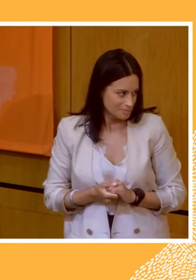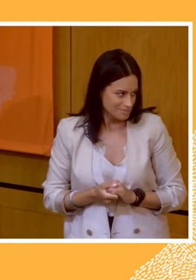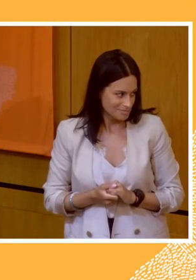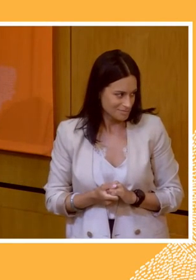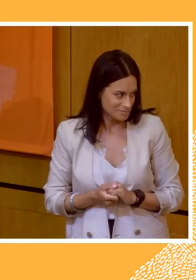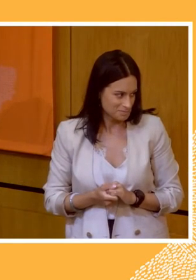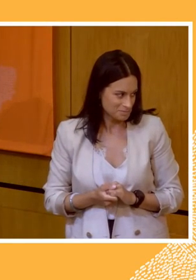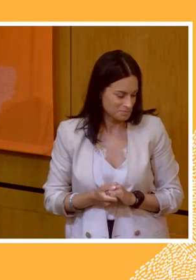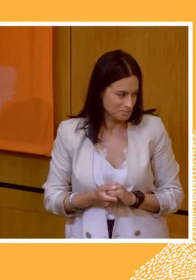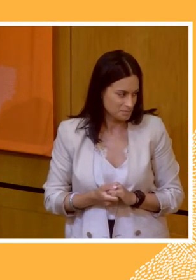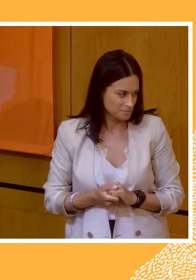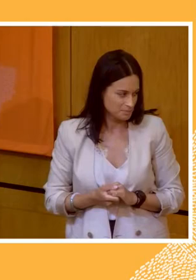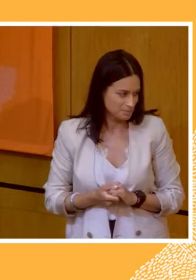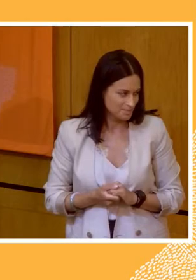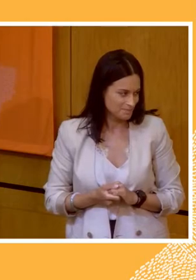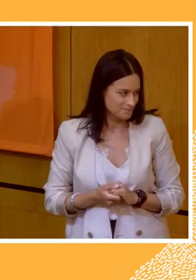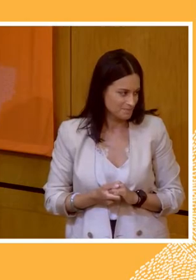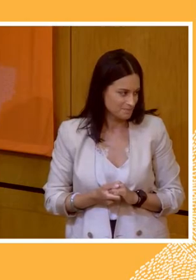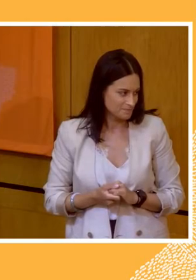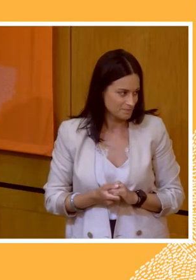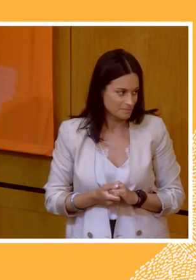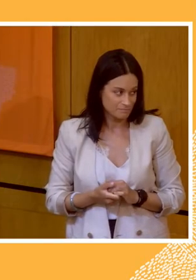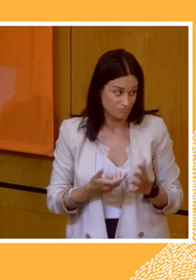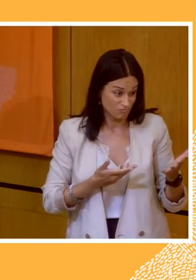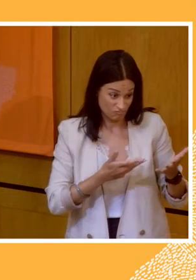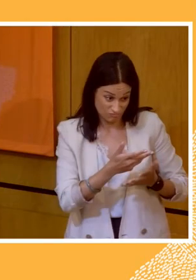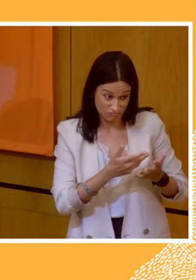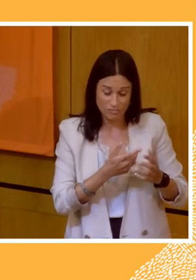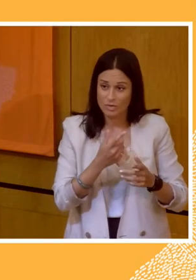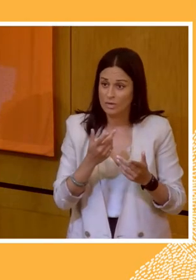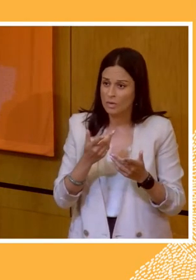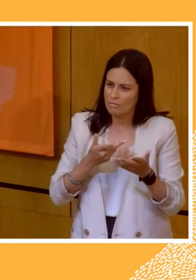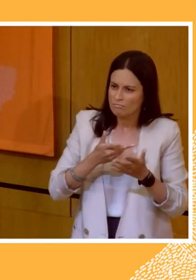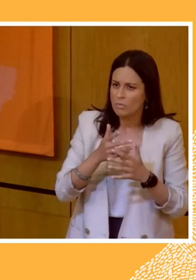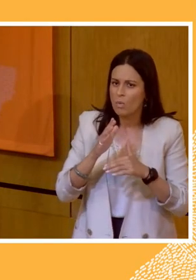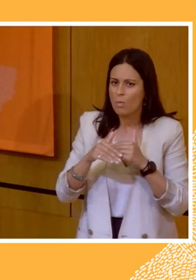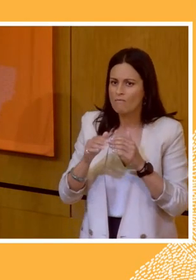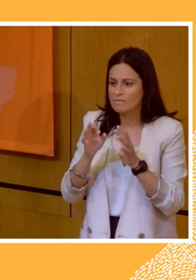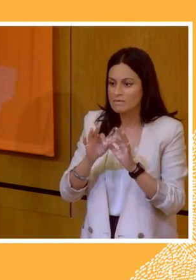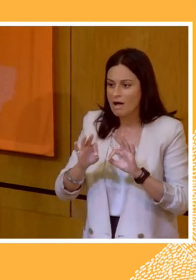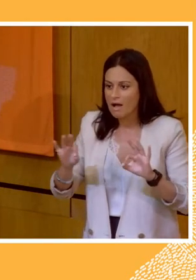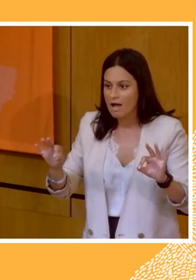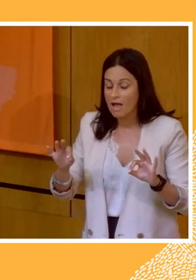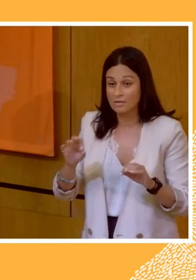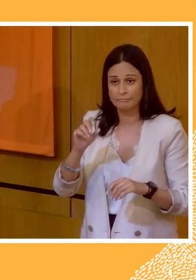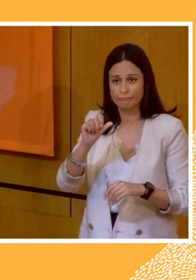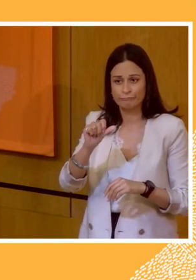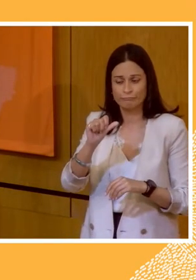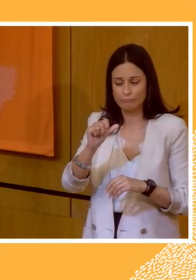So I was going to say, I mean, I think it's what you said about silence and what you were saying, Sylvia, as well. I think